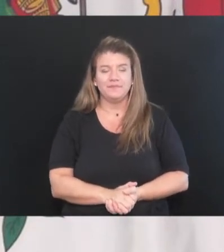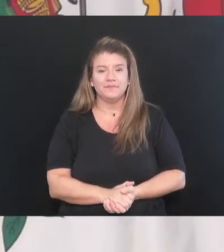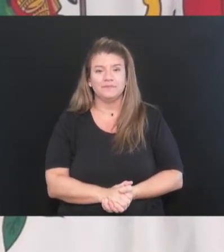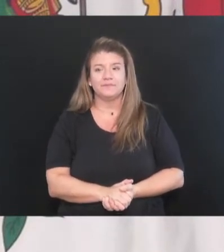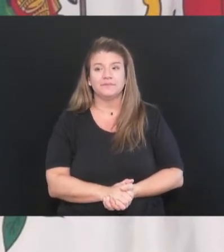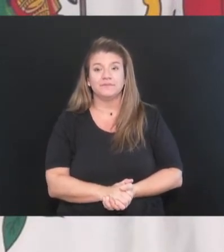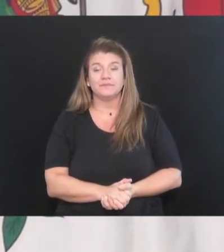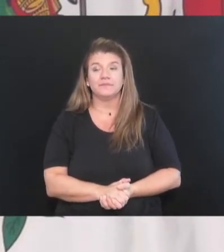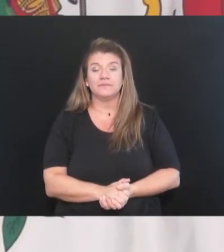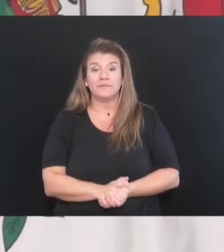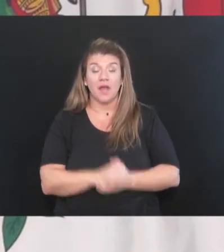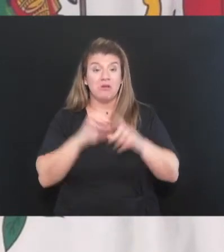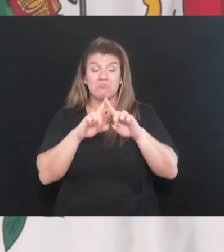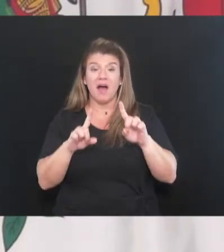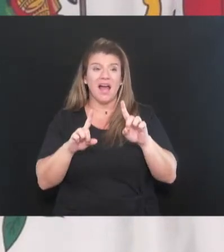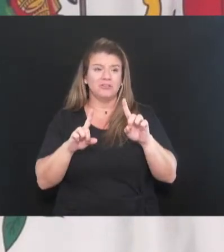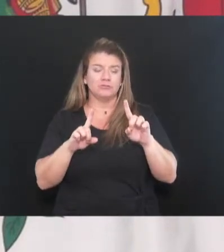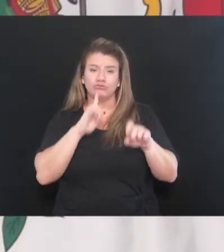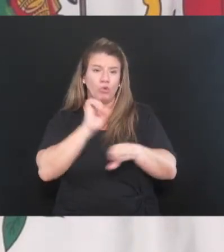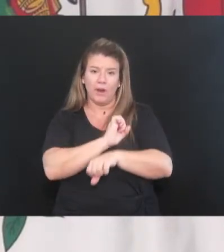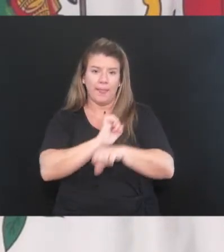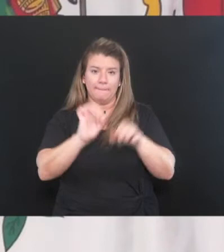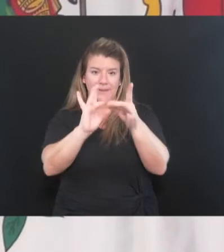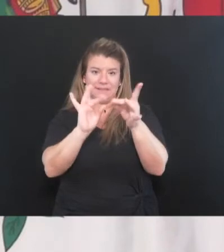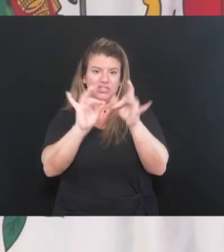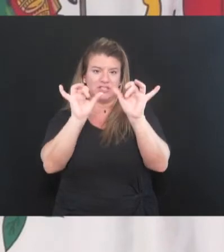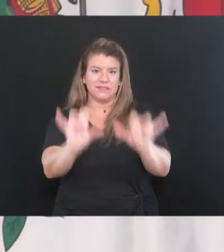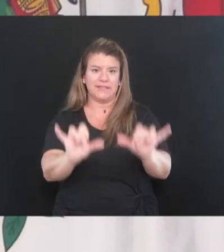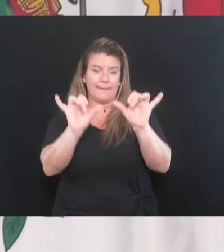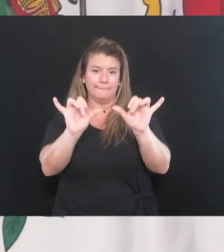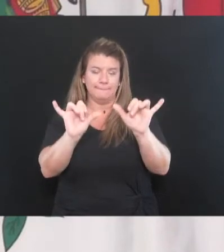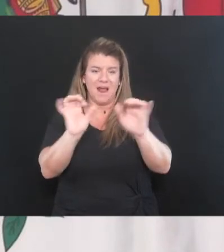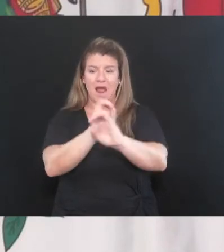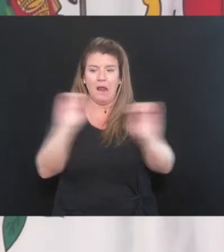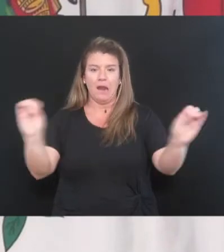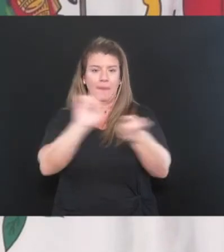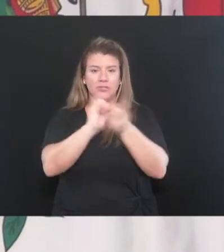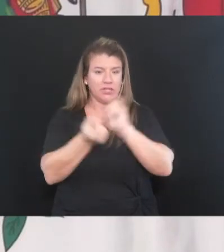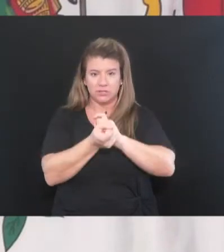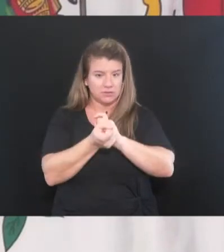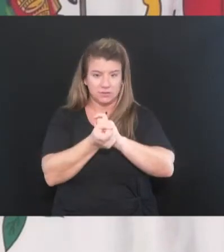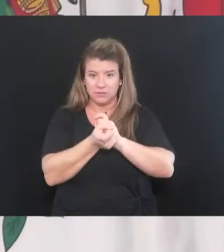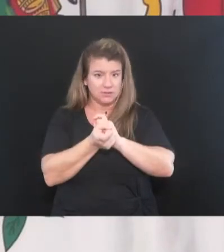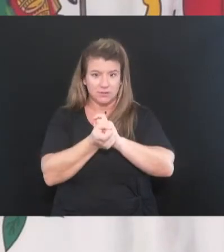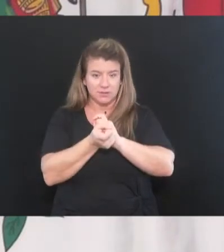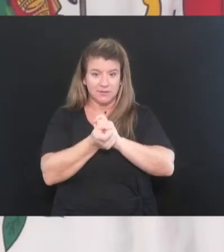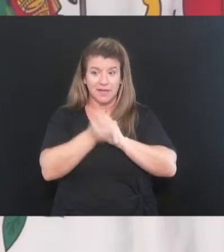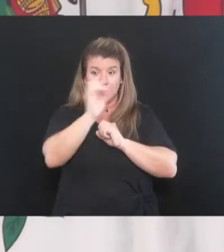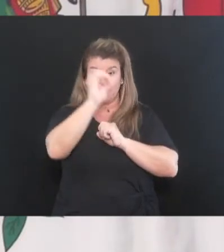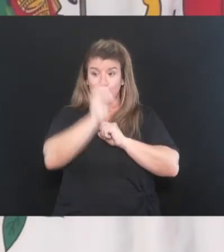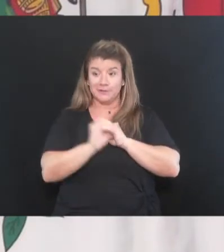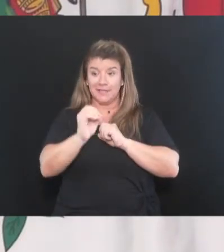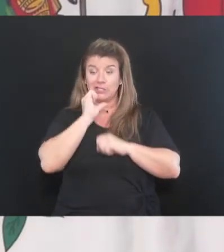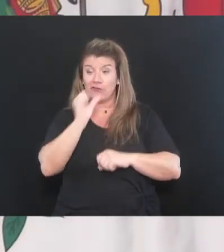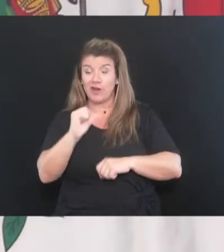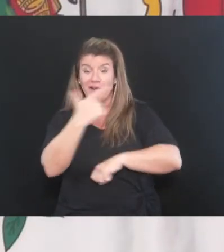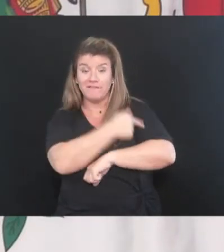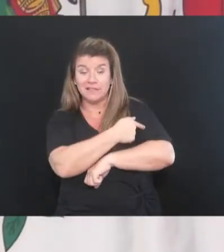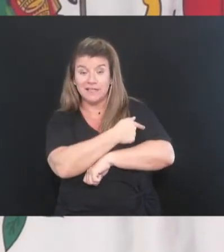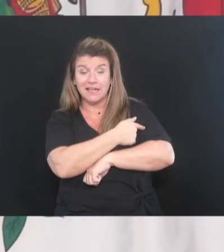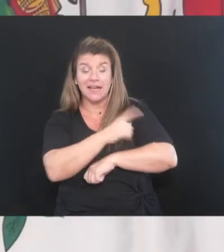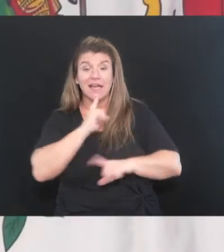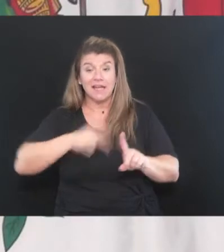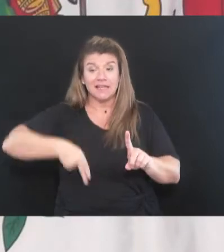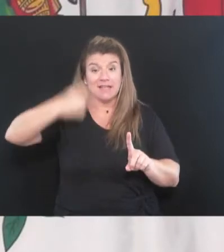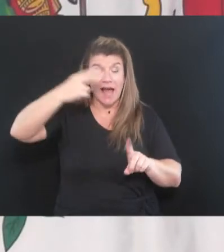Nevertheless, the message ought to be exactly the same. Nothing changes. The percentage of unvaccinated is very, very